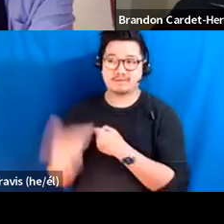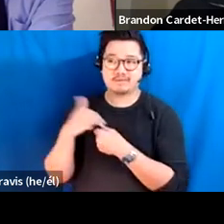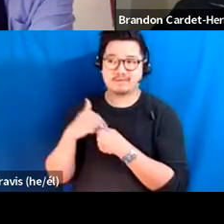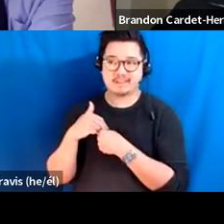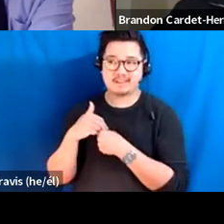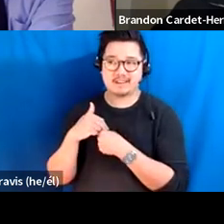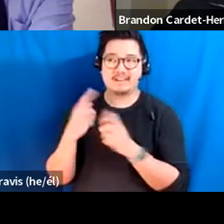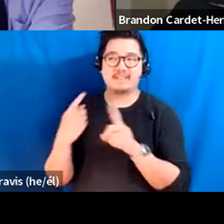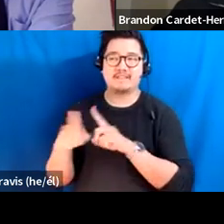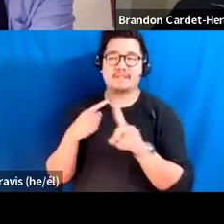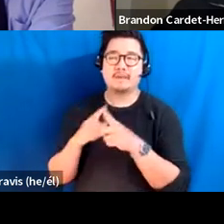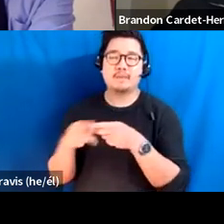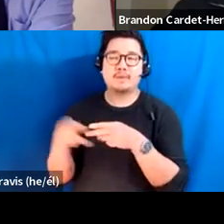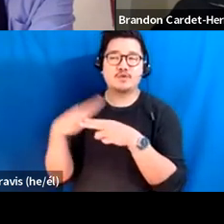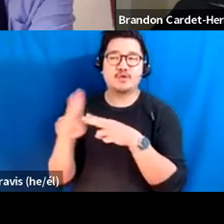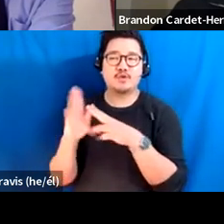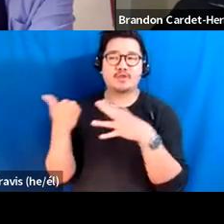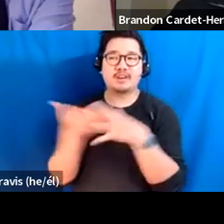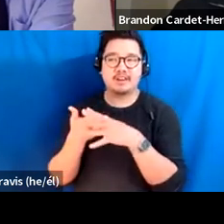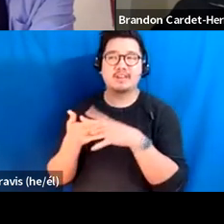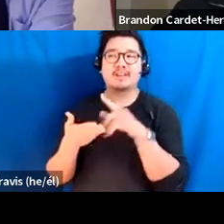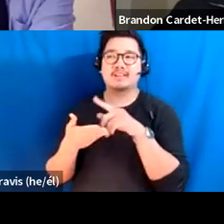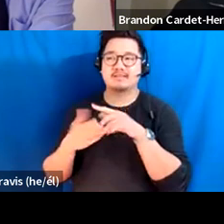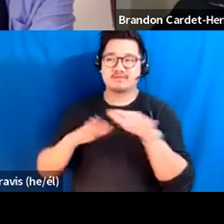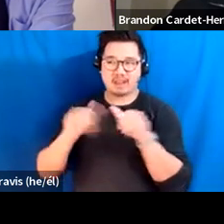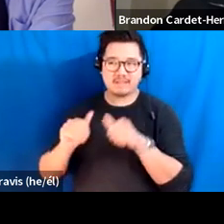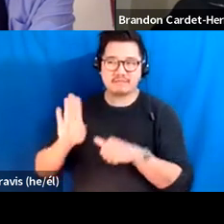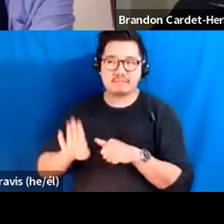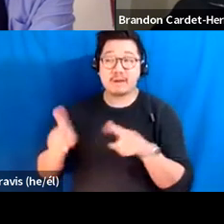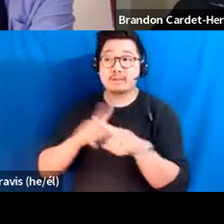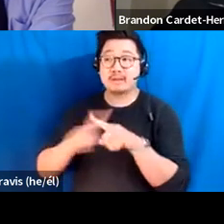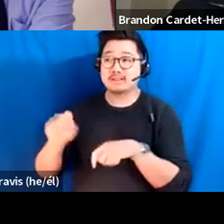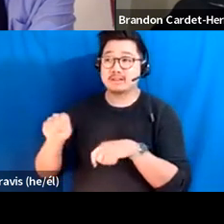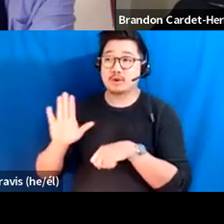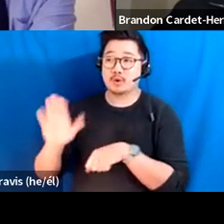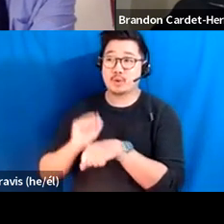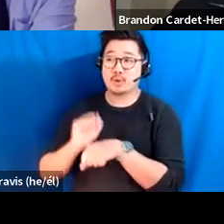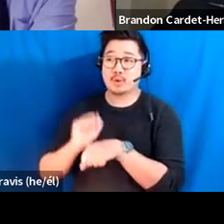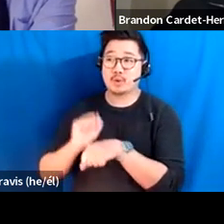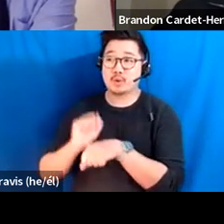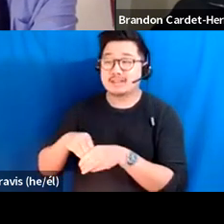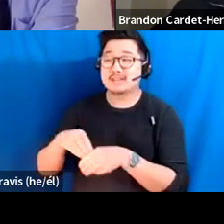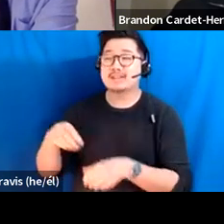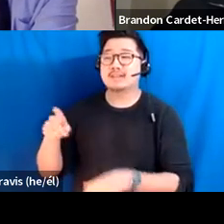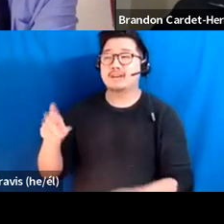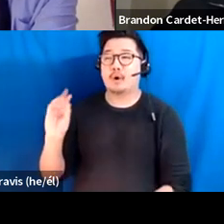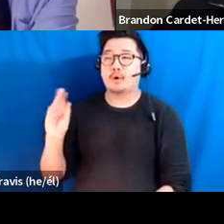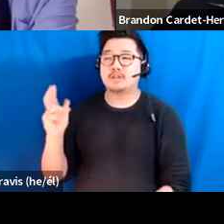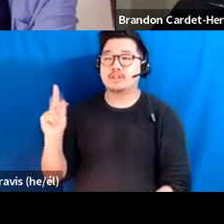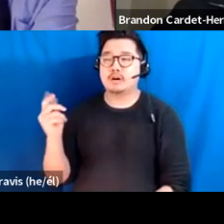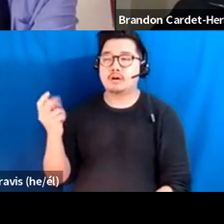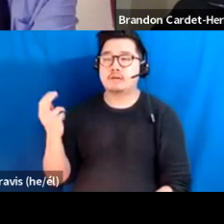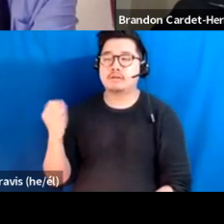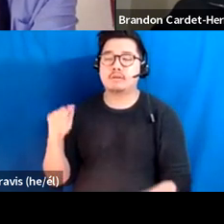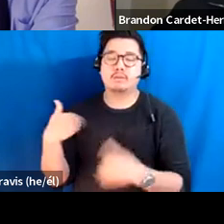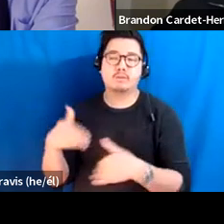brief intermission outside of the city of austin but yes the work you did at orchard gardens before was transformational as well too i am